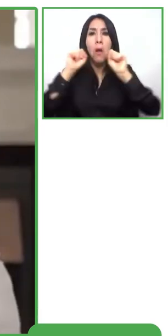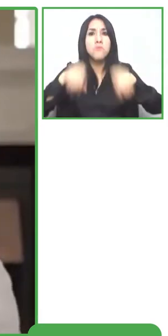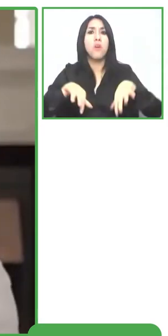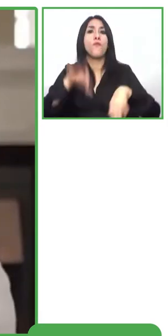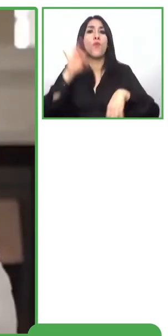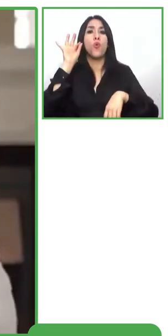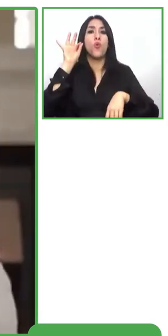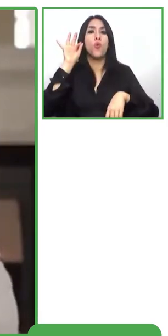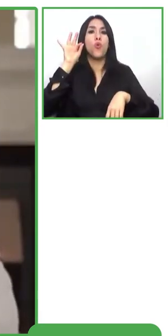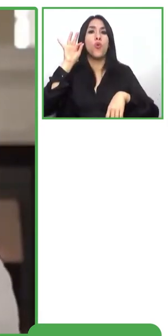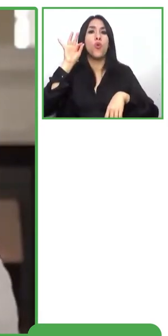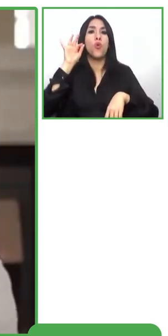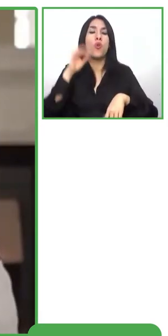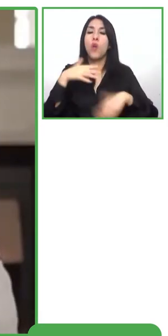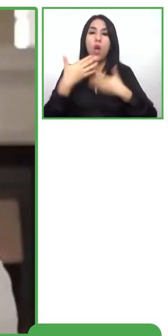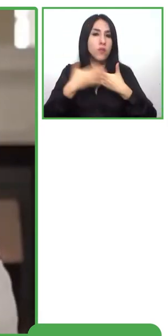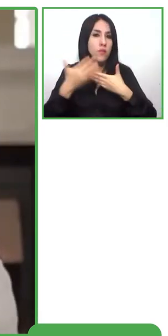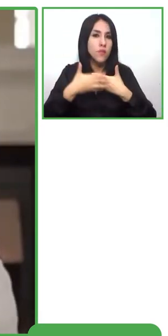possible.